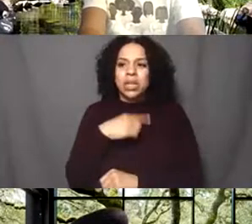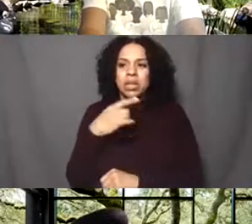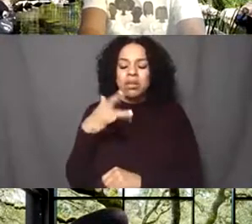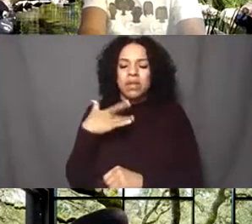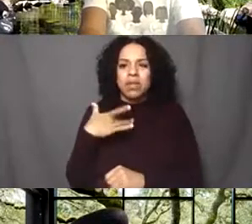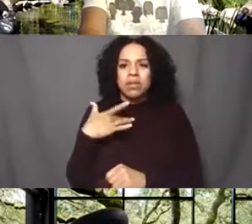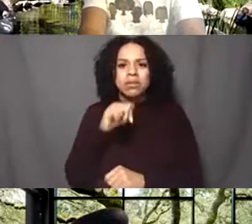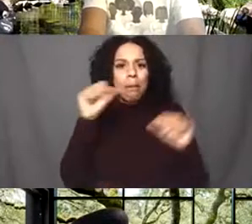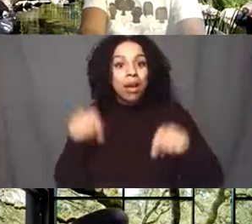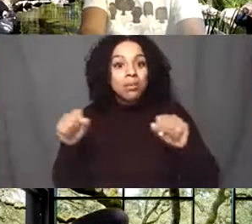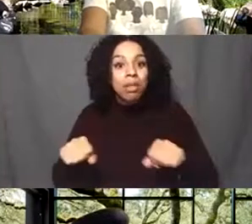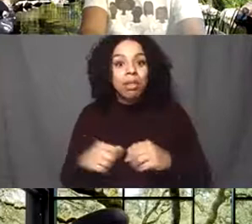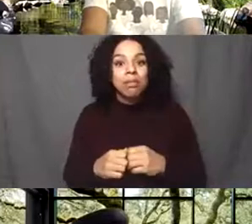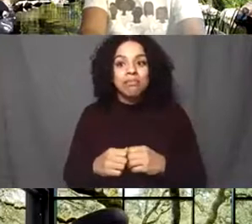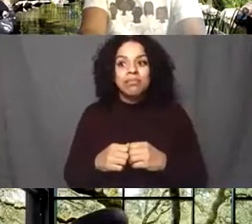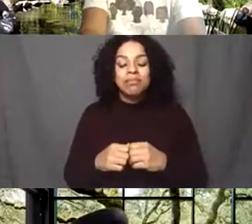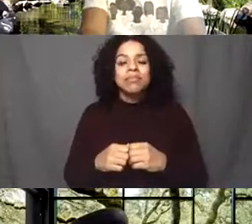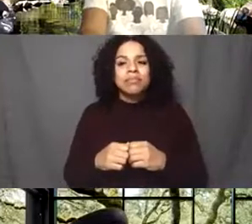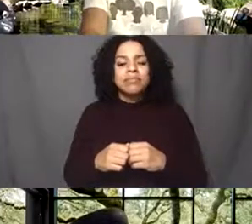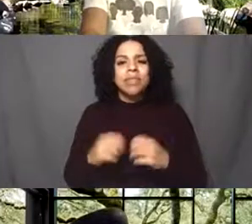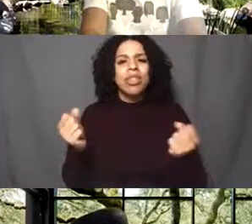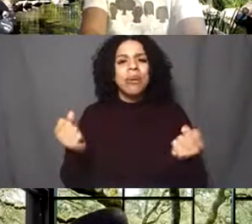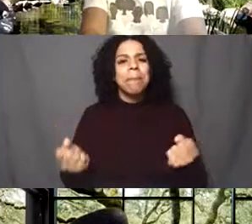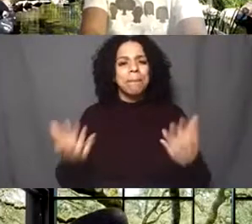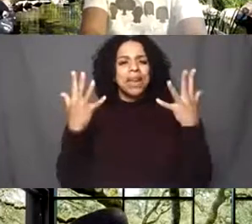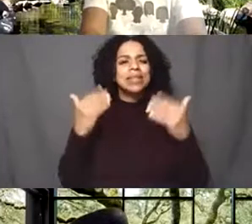many steps before you can have reconciliation.